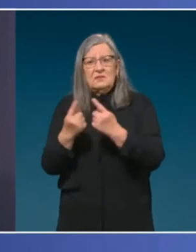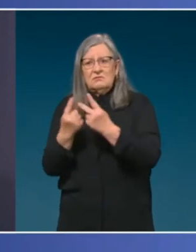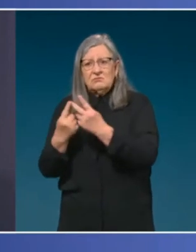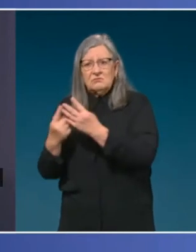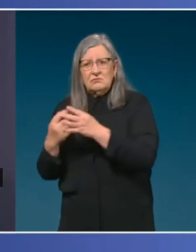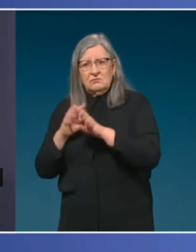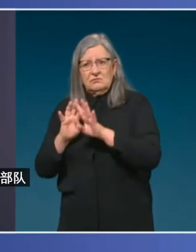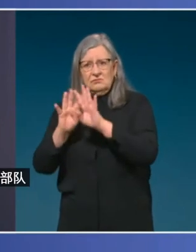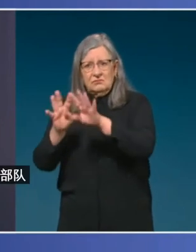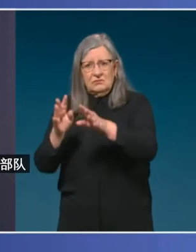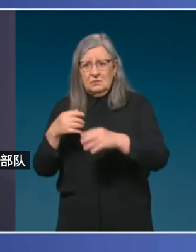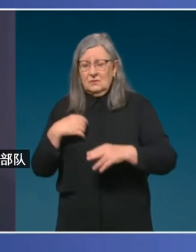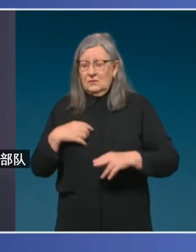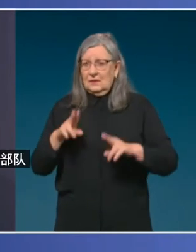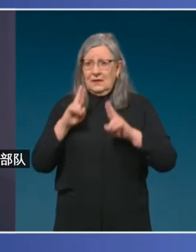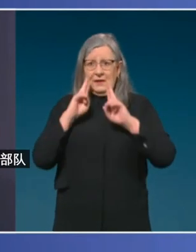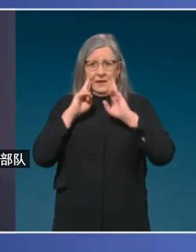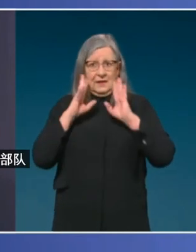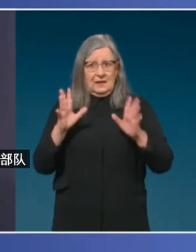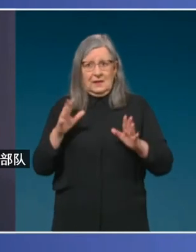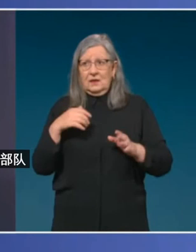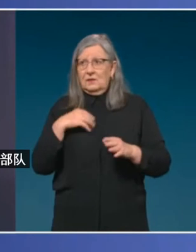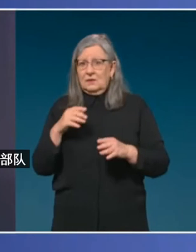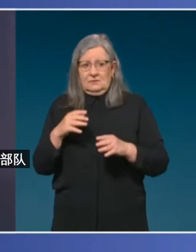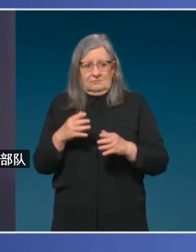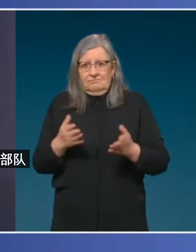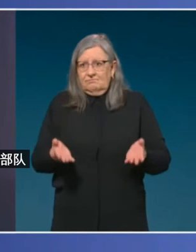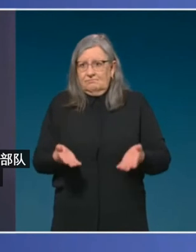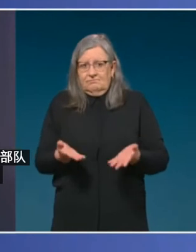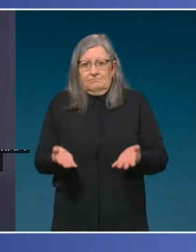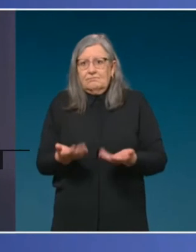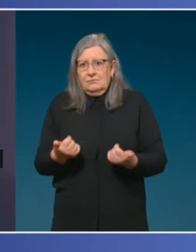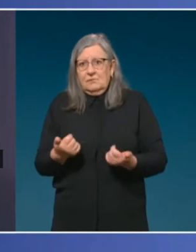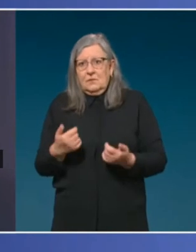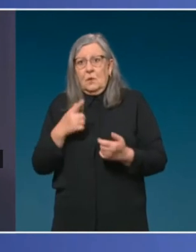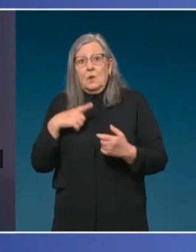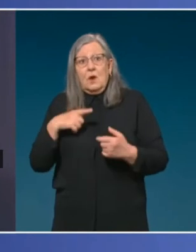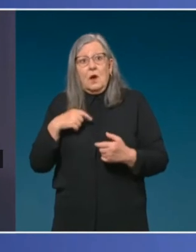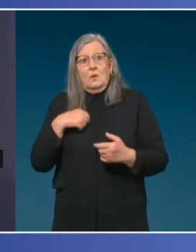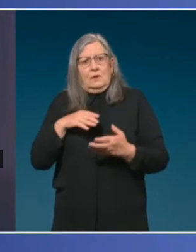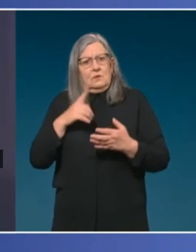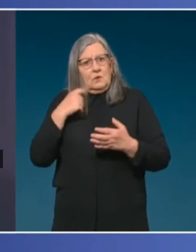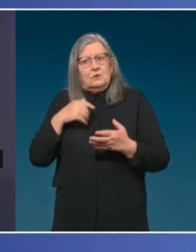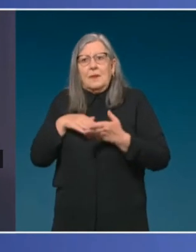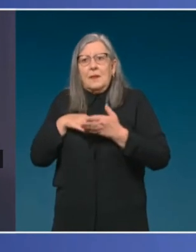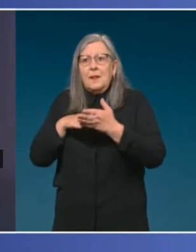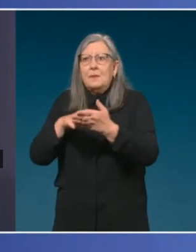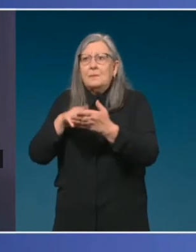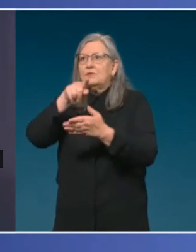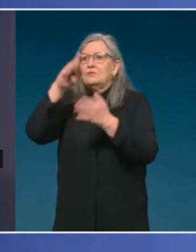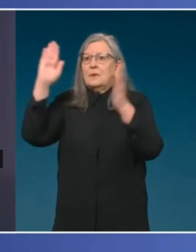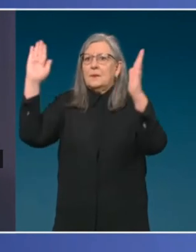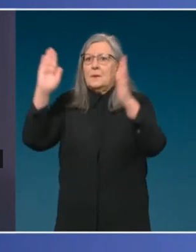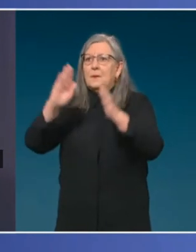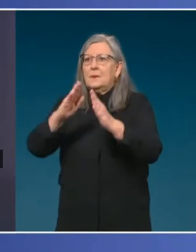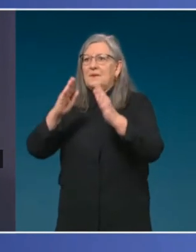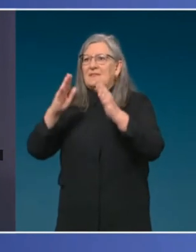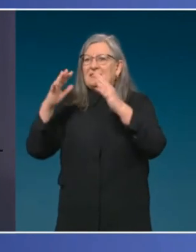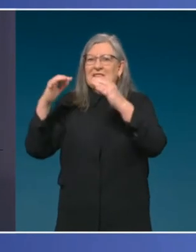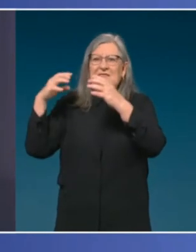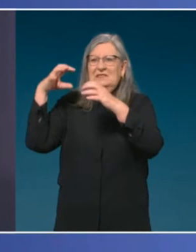the police force to restore law and public order as soon as possible. We are not there to provide